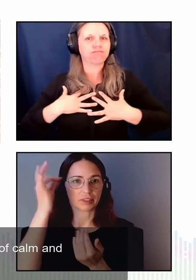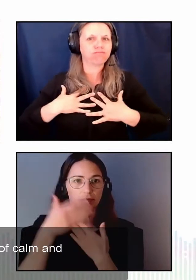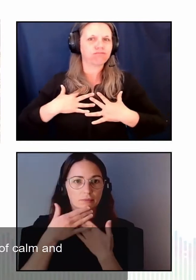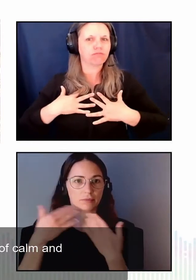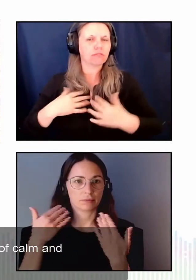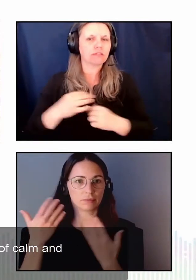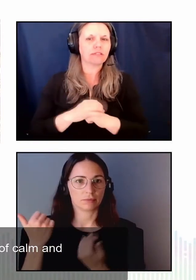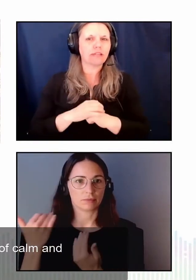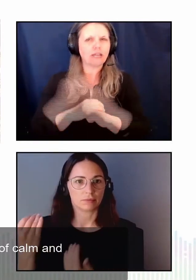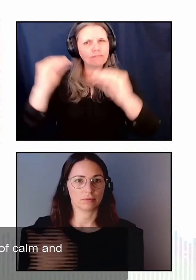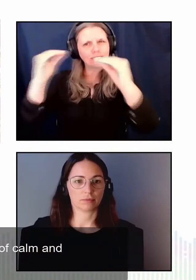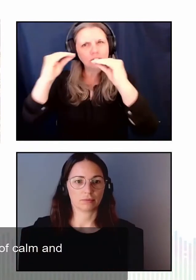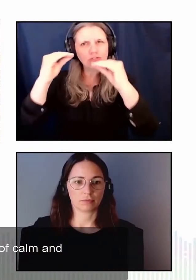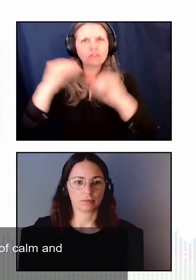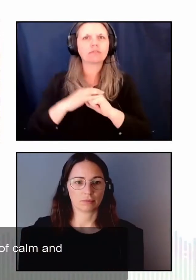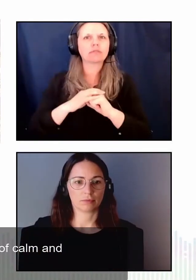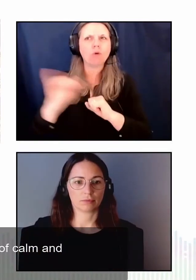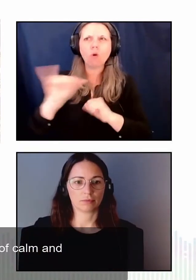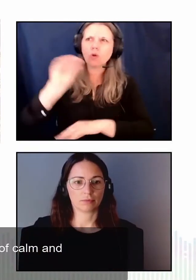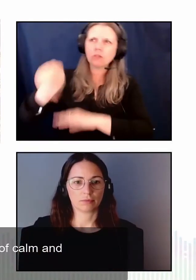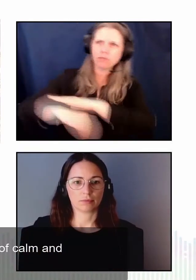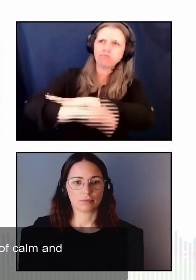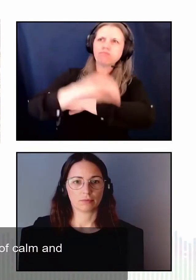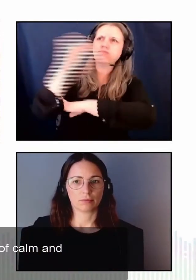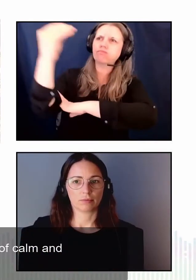a sense of calm and